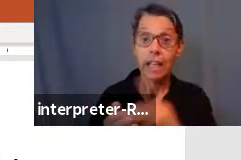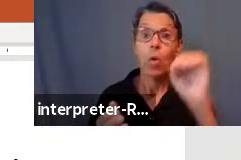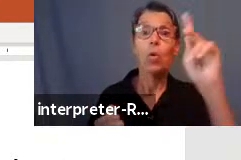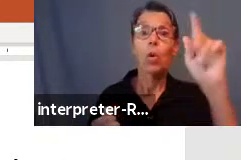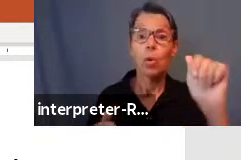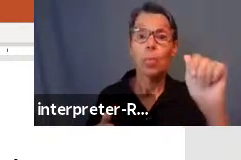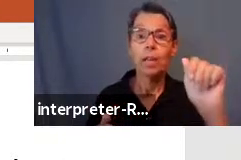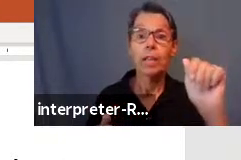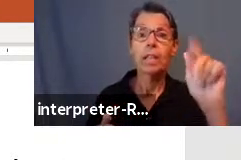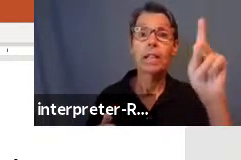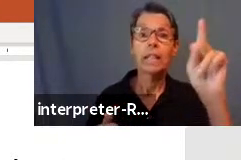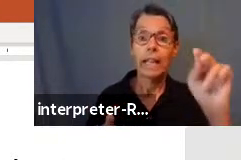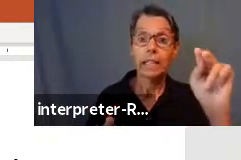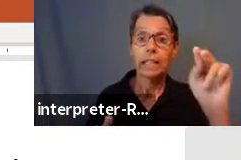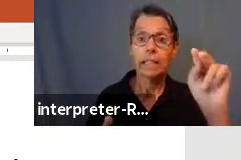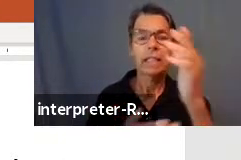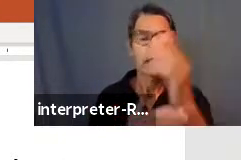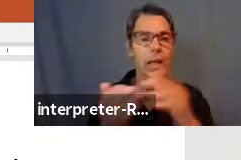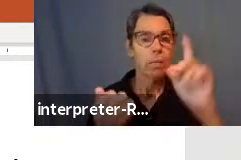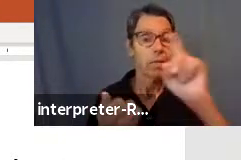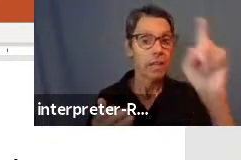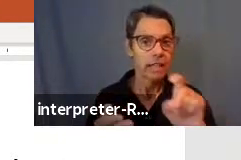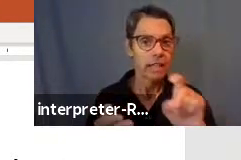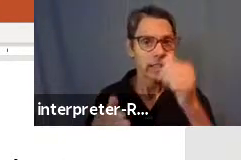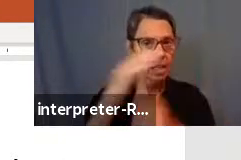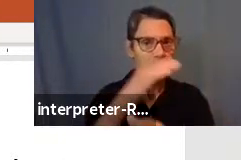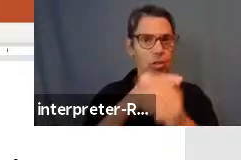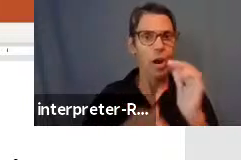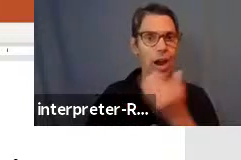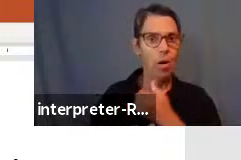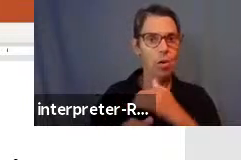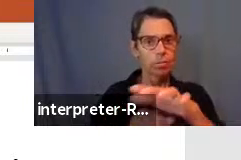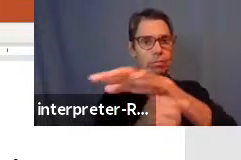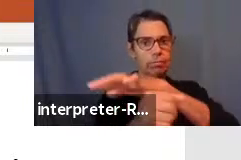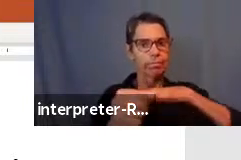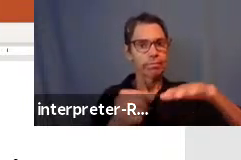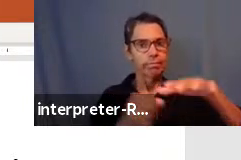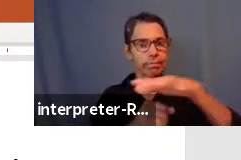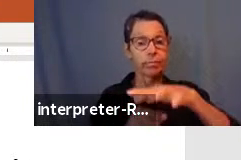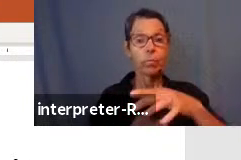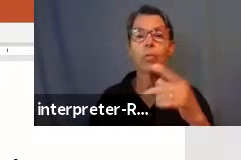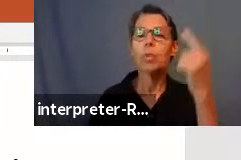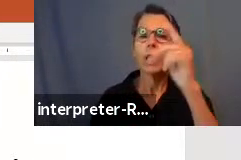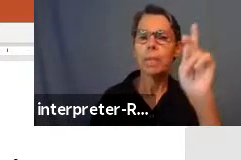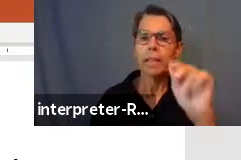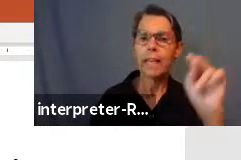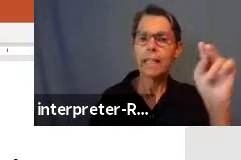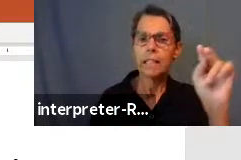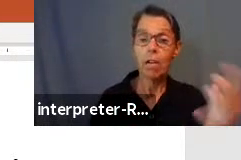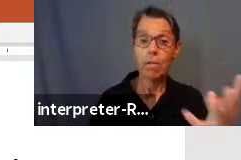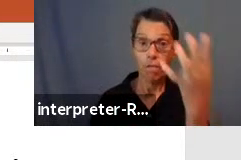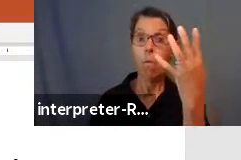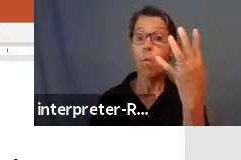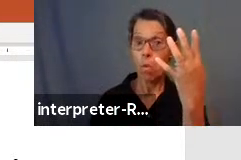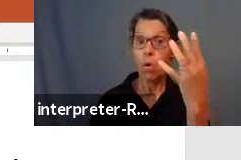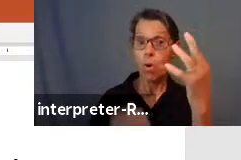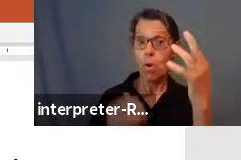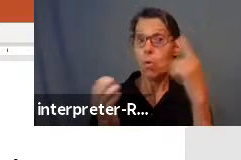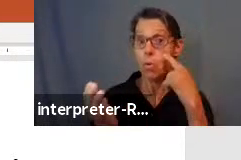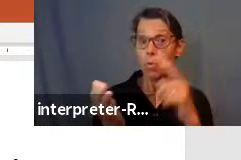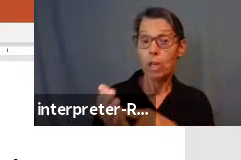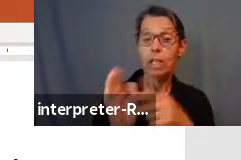and portions of Texas. When you look at Kansas specifically, there are 4 federally recognized tribes and 2 urban